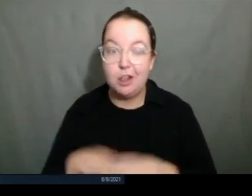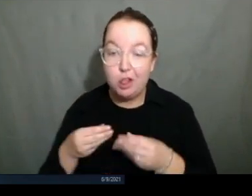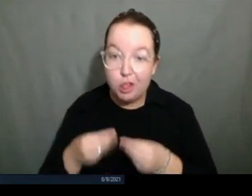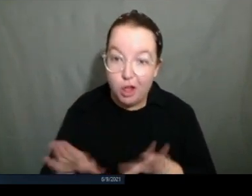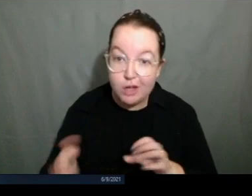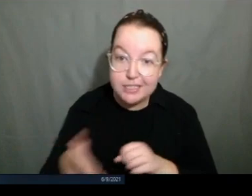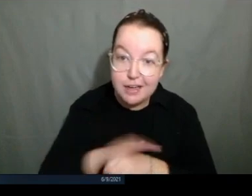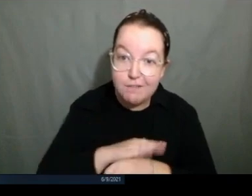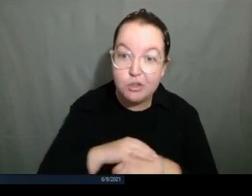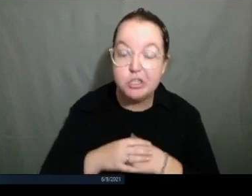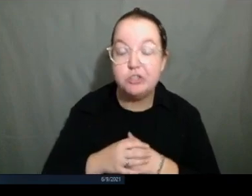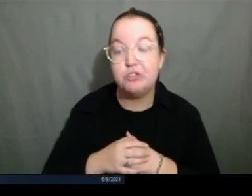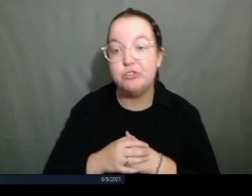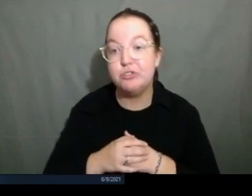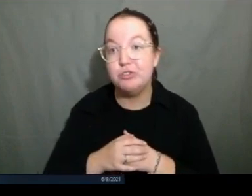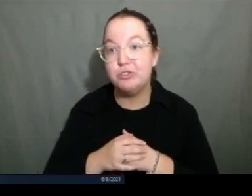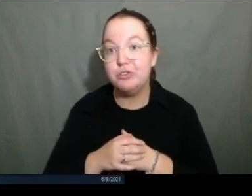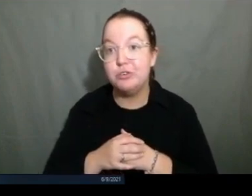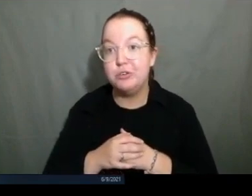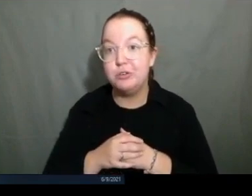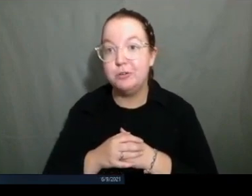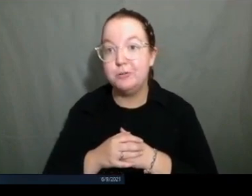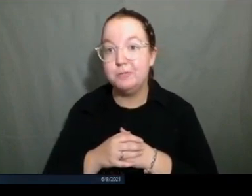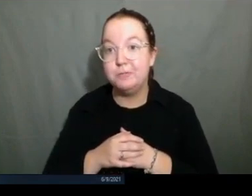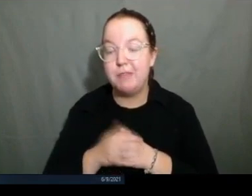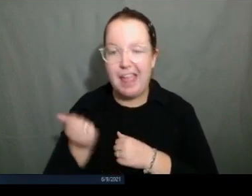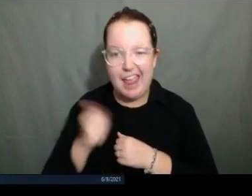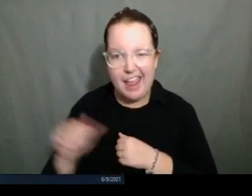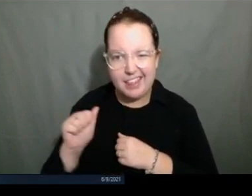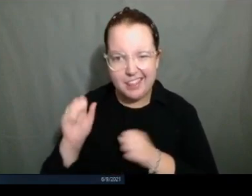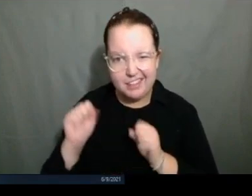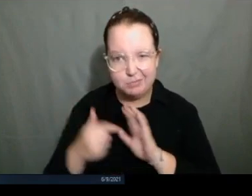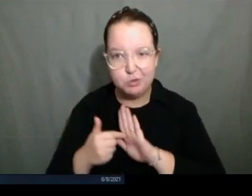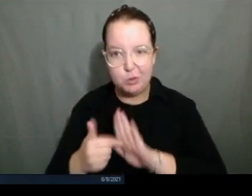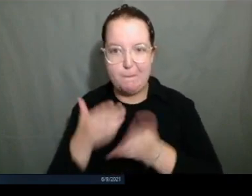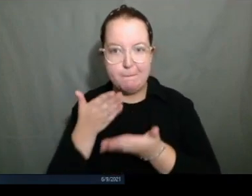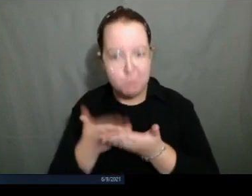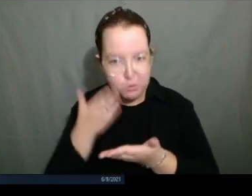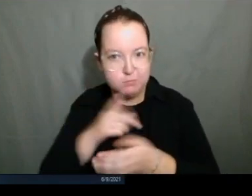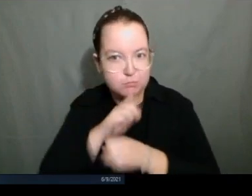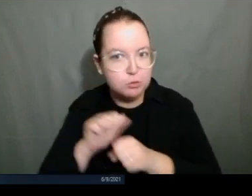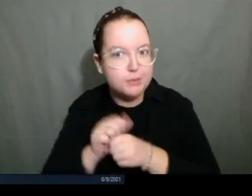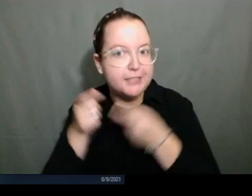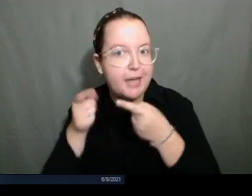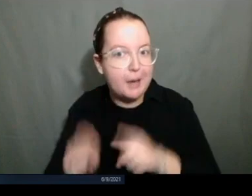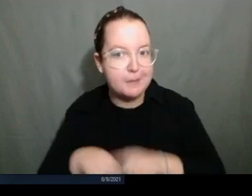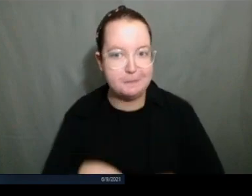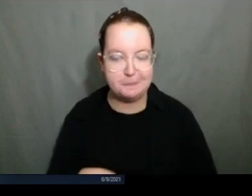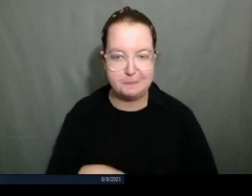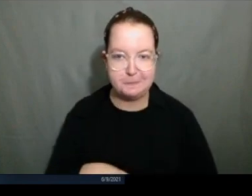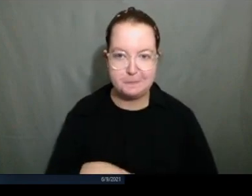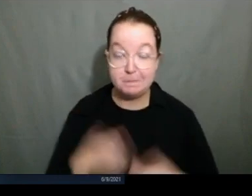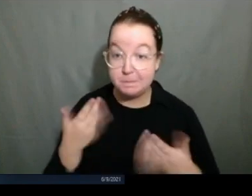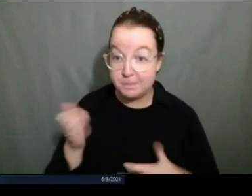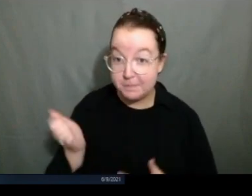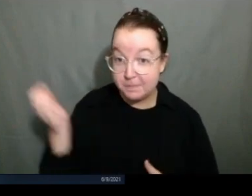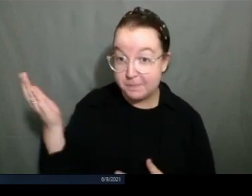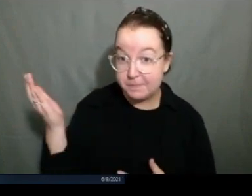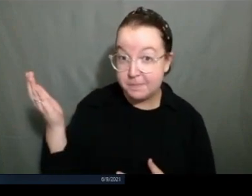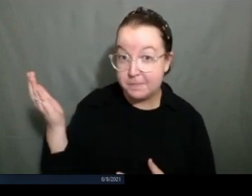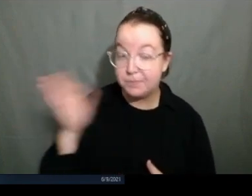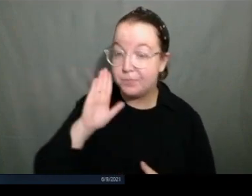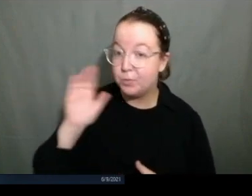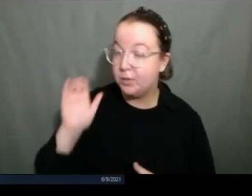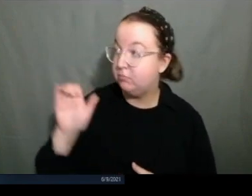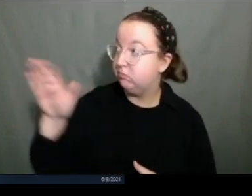would upload something that shows you've lost coverage, anything to show that the event has occurred. Once that's been submitted, it would be sent